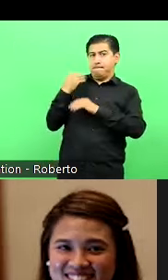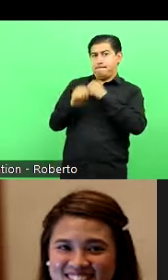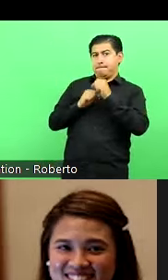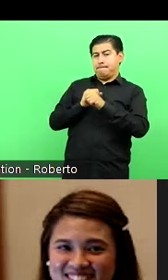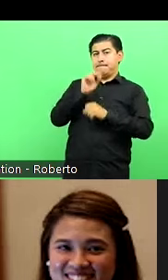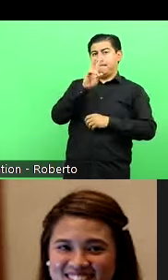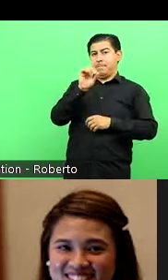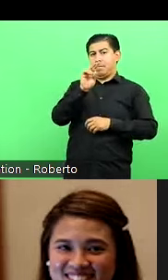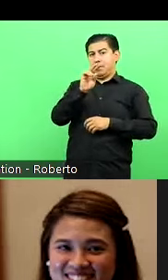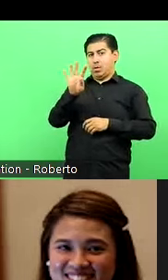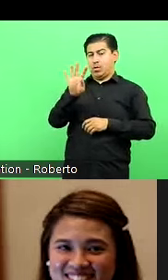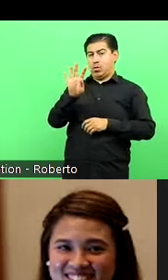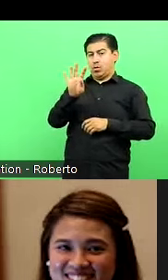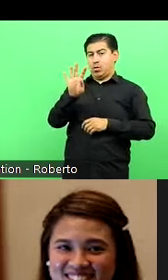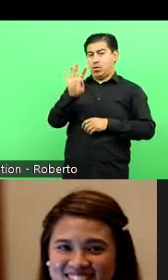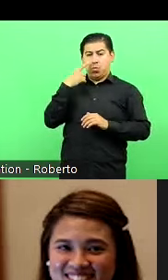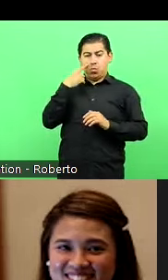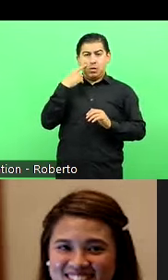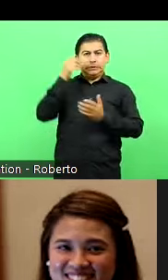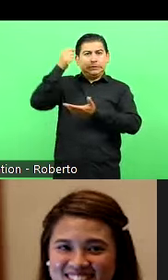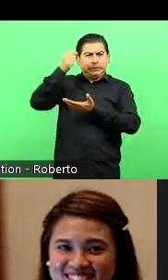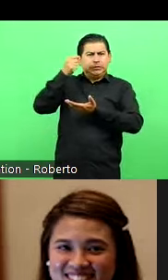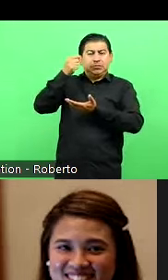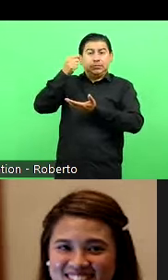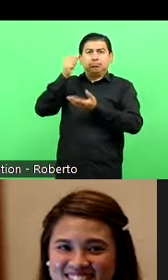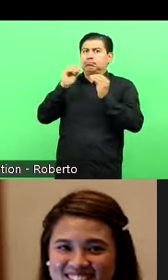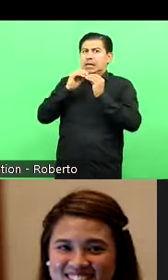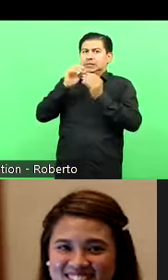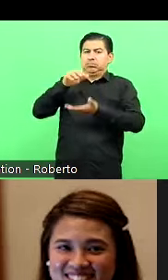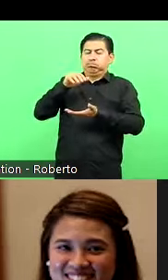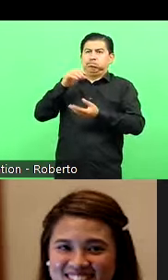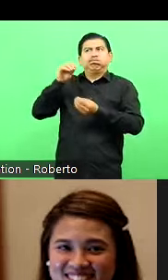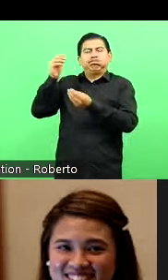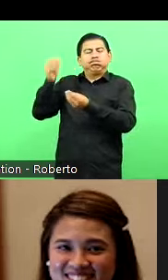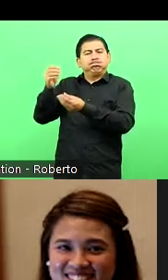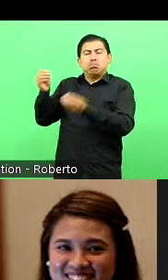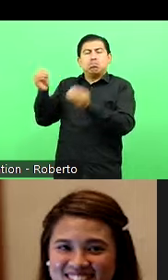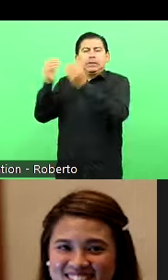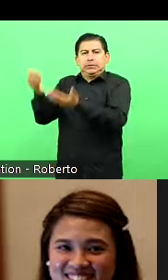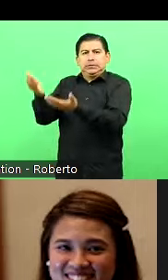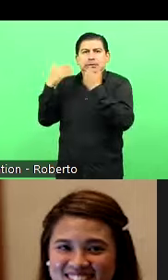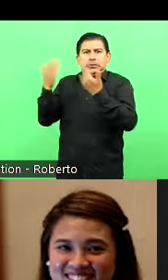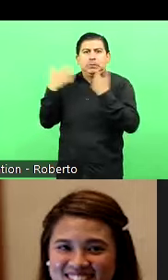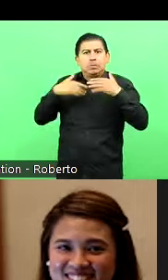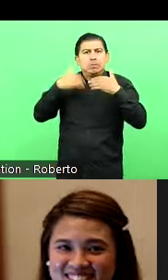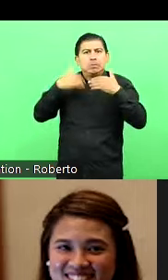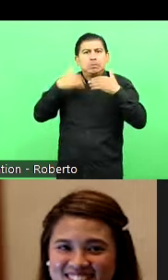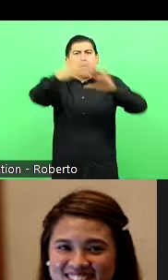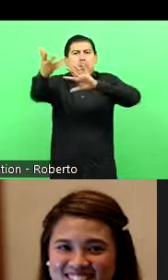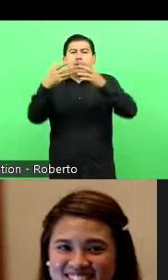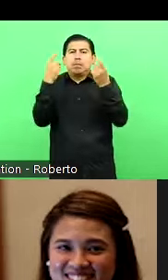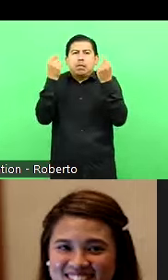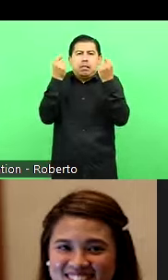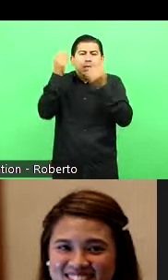disaster preparedness for the persons with disability, and not just for PWD as whole, but particularly for children